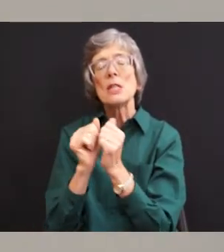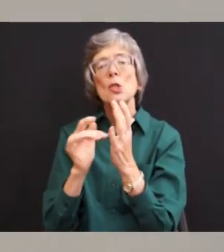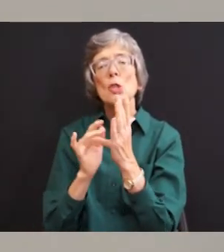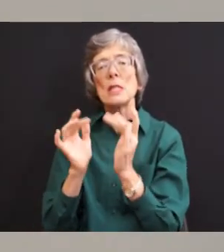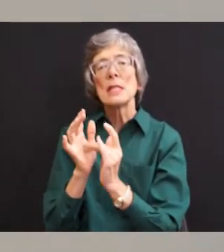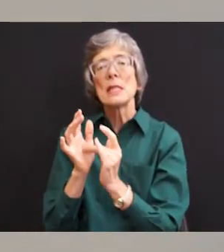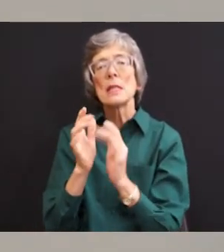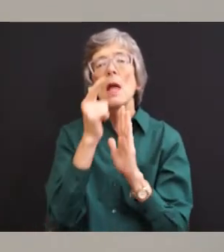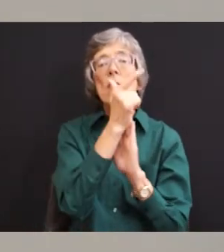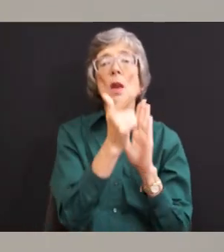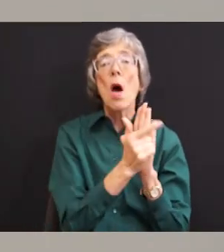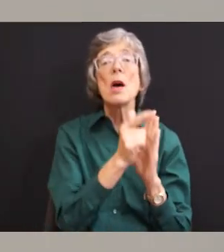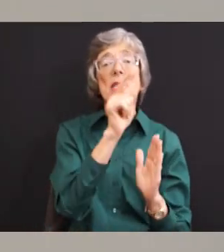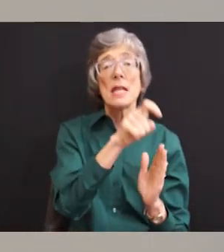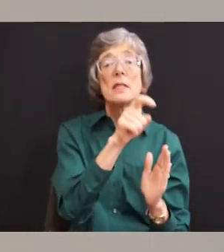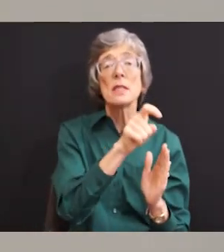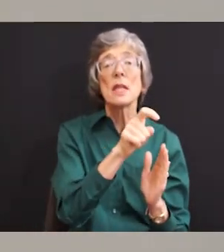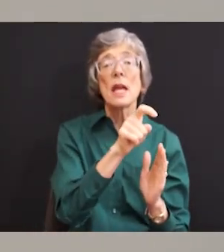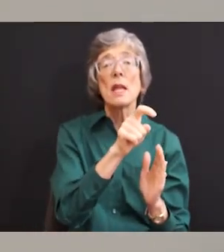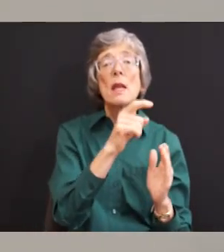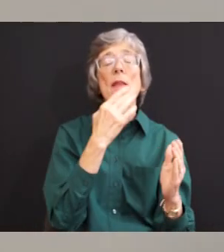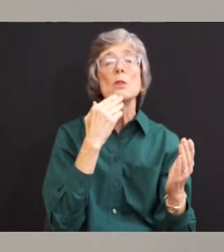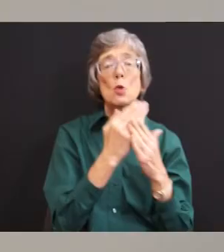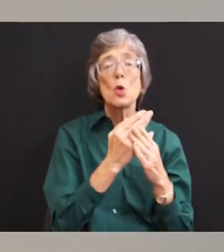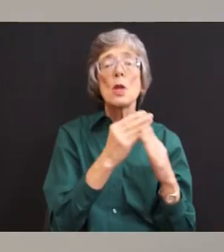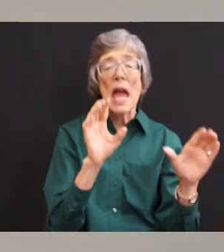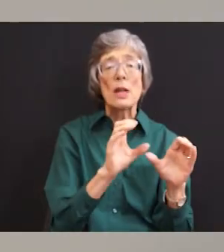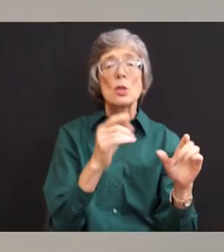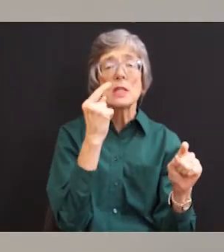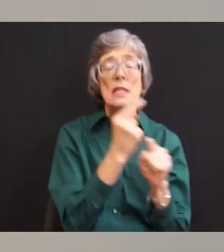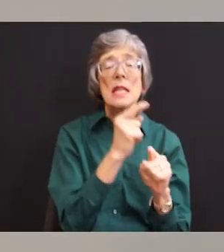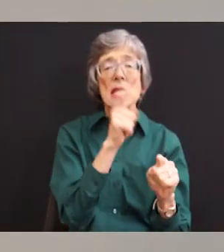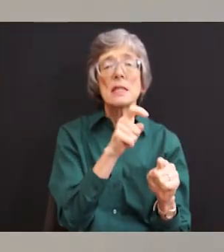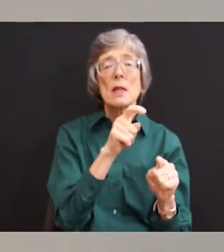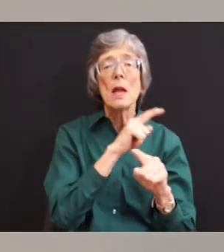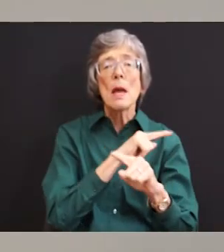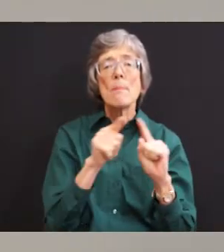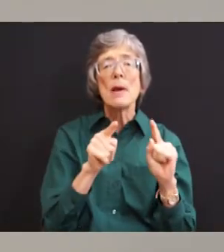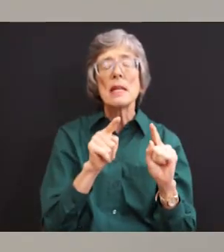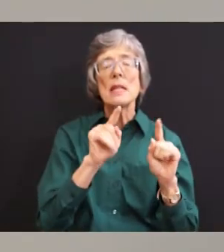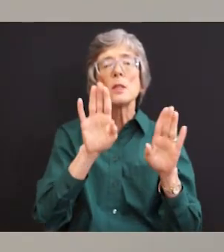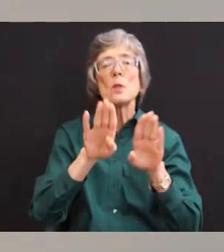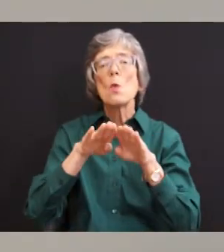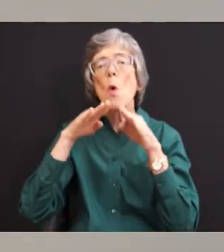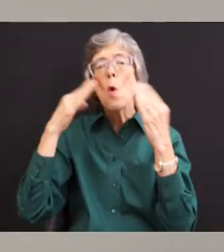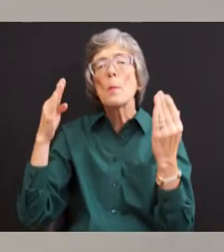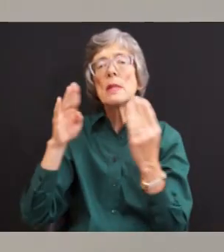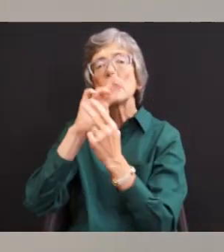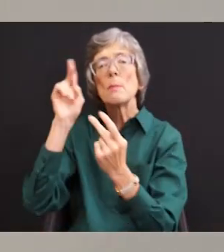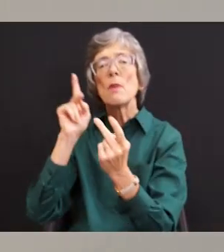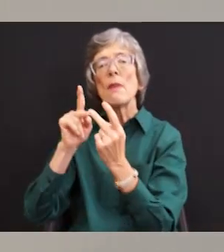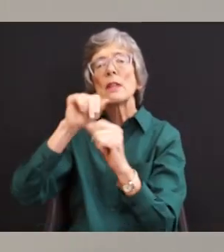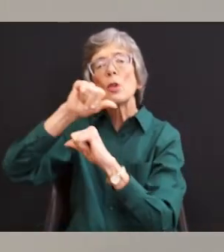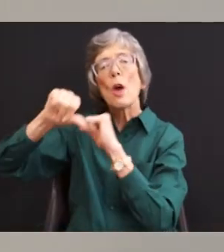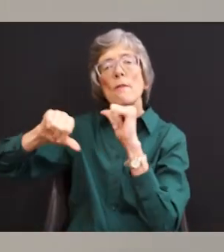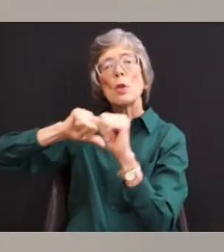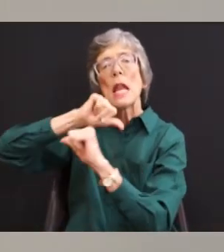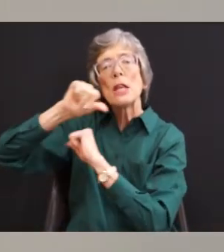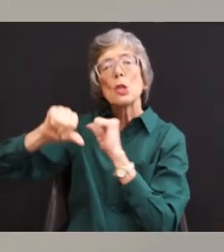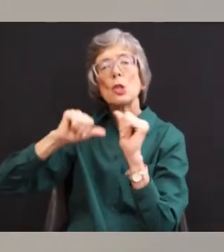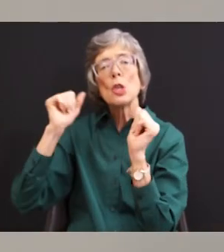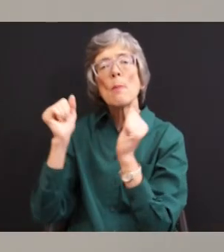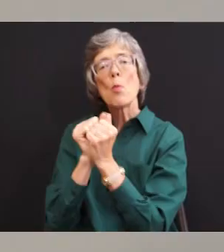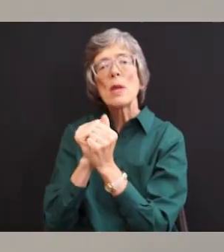is necessary. The morality is necessary. But it's geared to open us towards a perfection of a relationship with reality and with